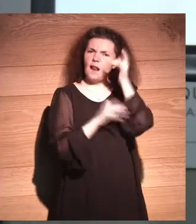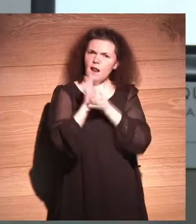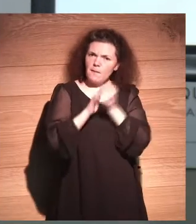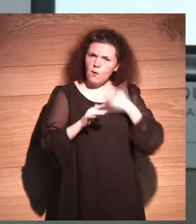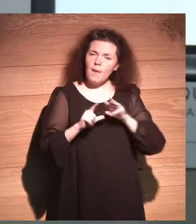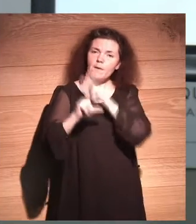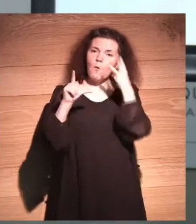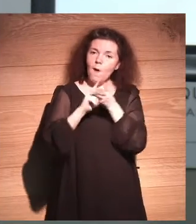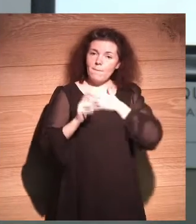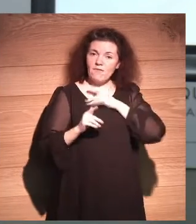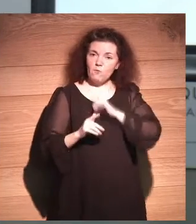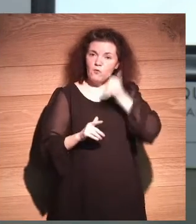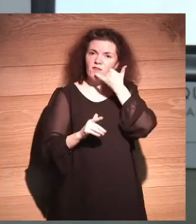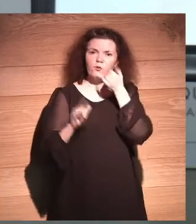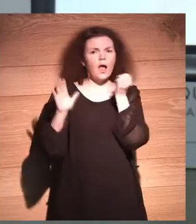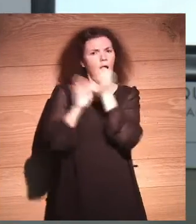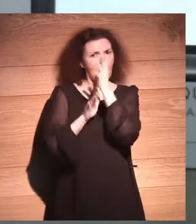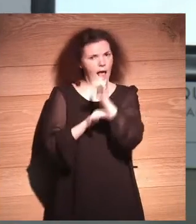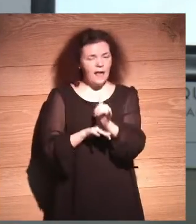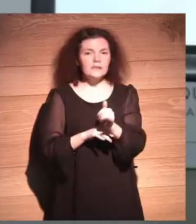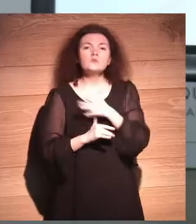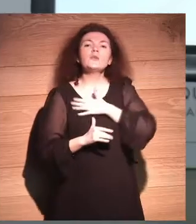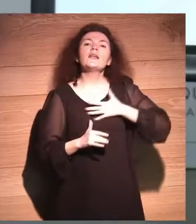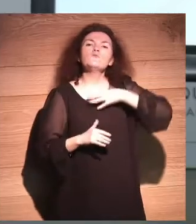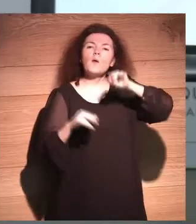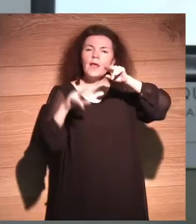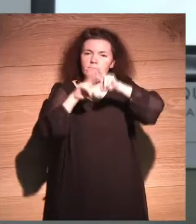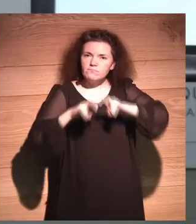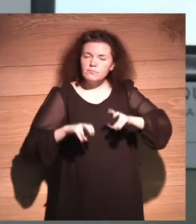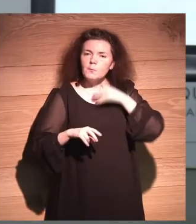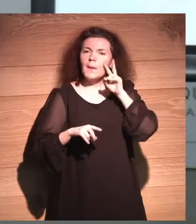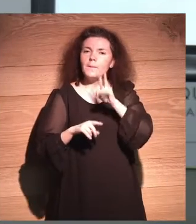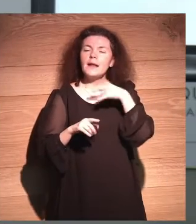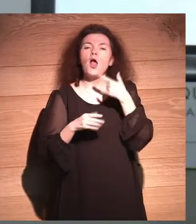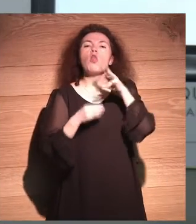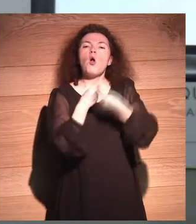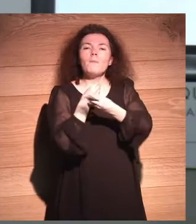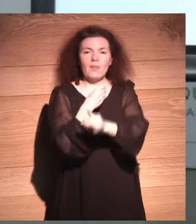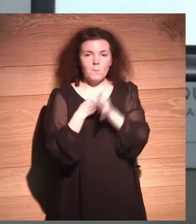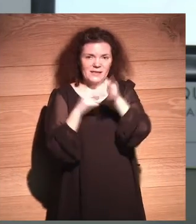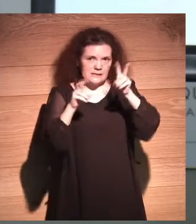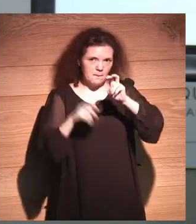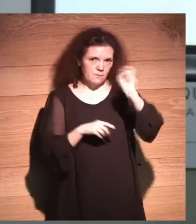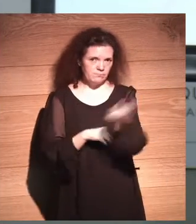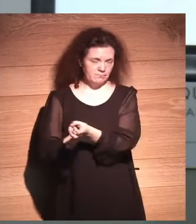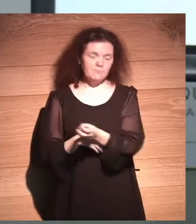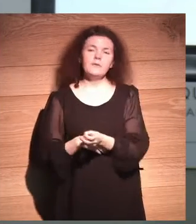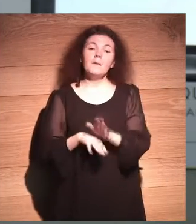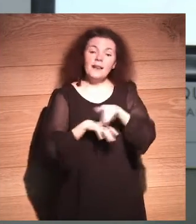way. All these encounters are uploaded and on our website. You can have a look at